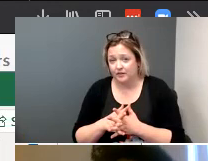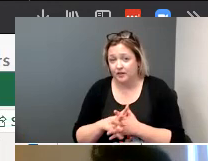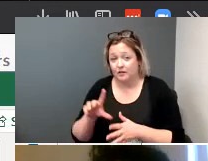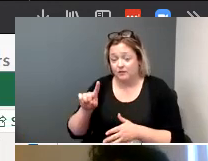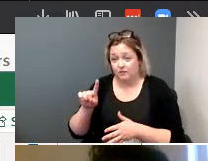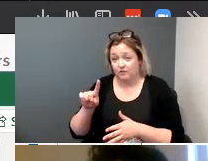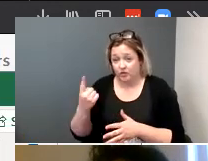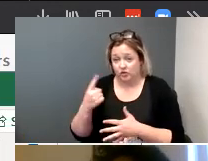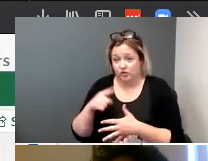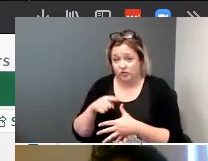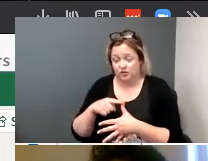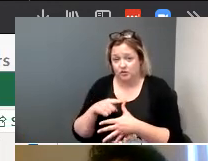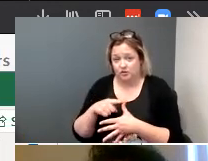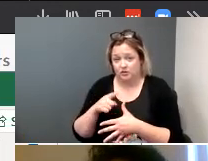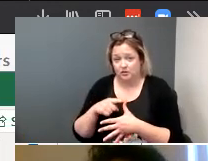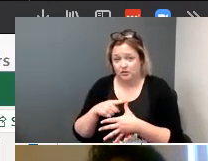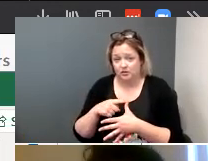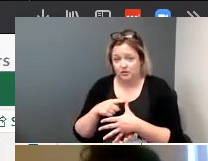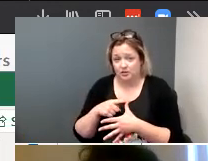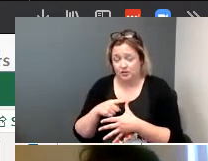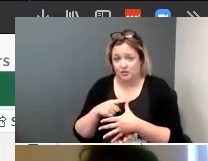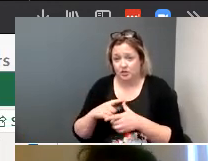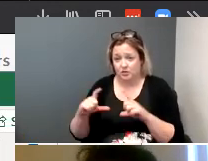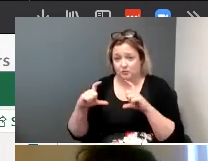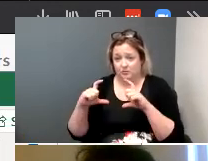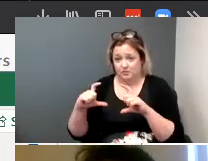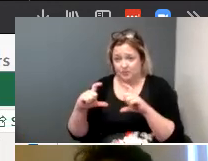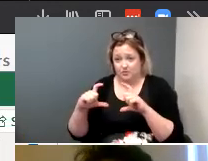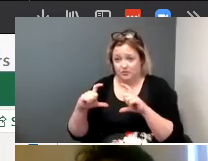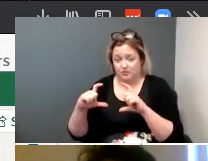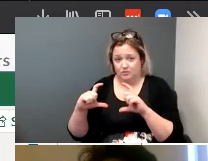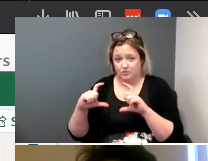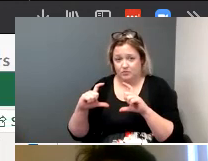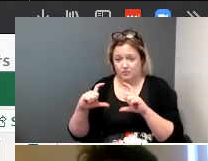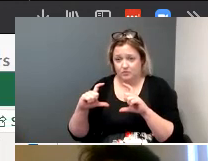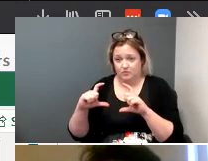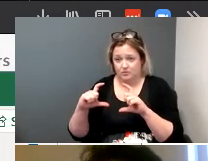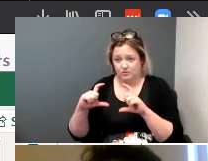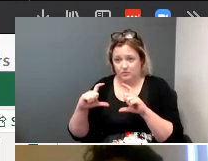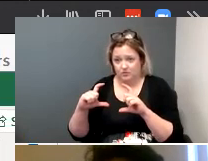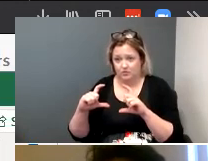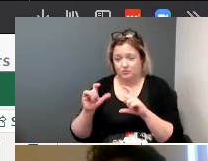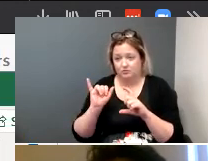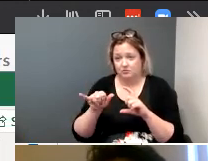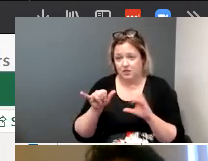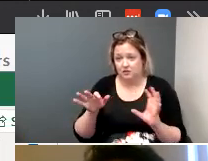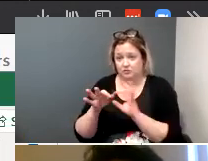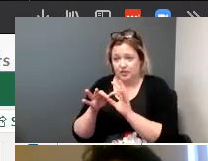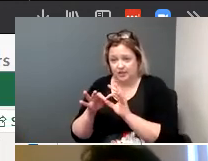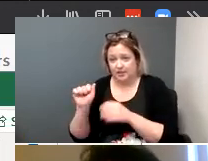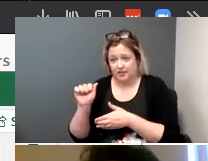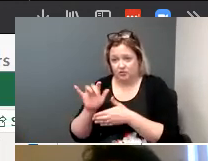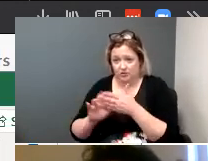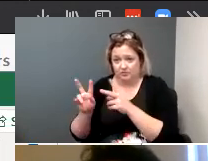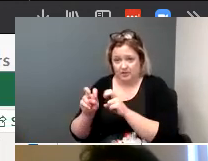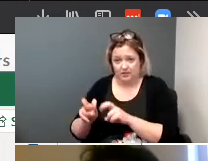first, so historically, big O was the only thing that came in terms of analysis of algorithms. Big omega, big